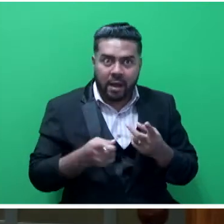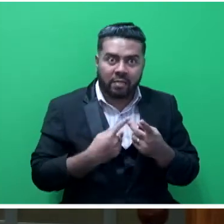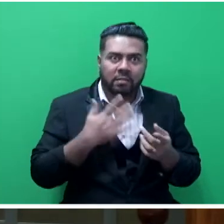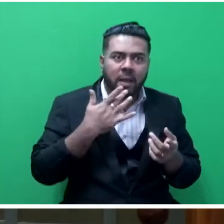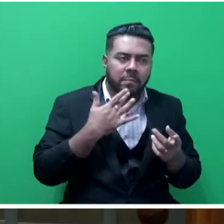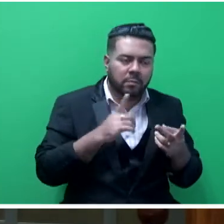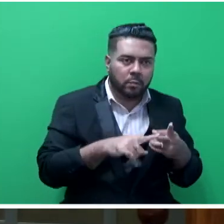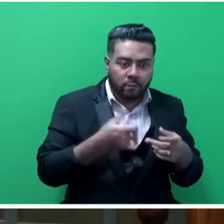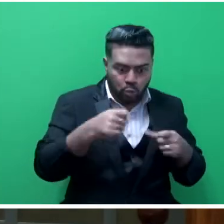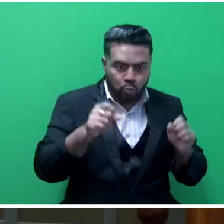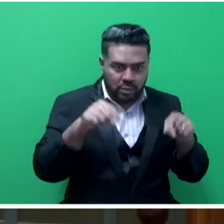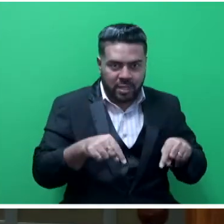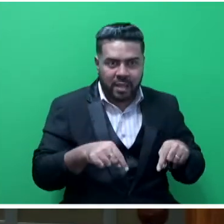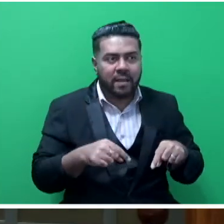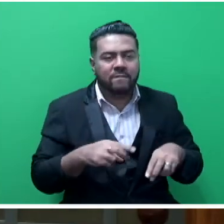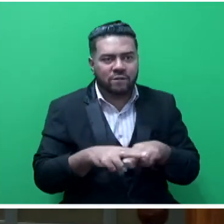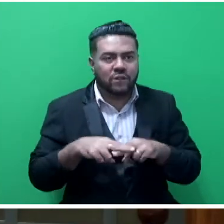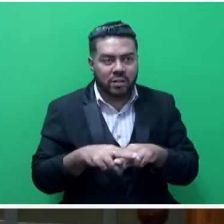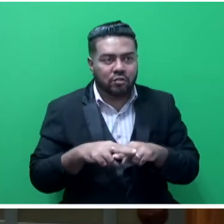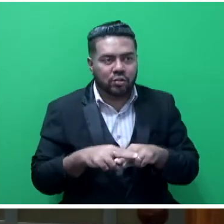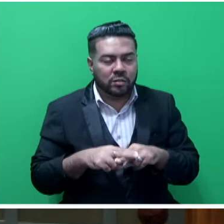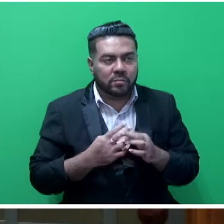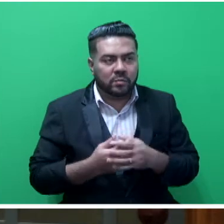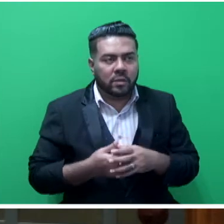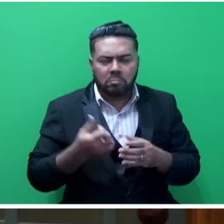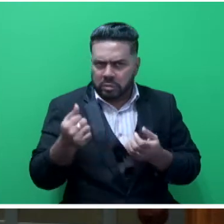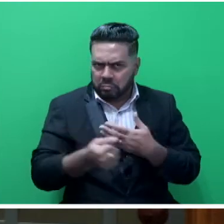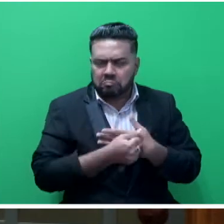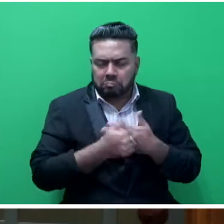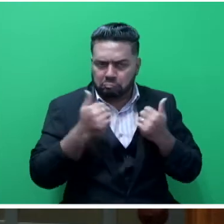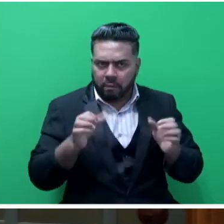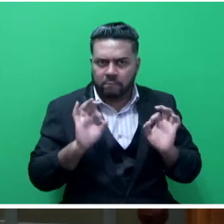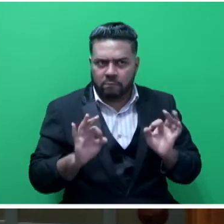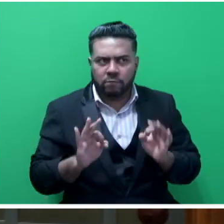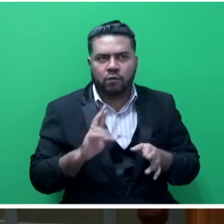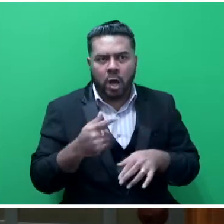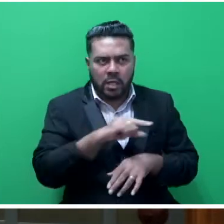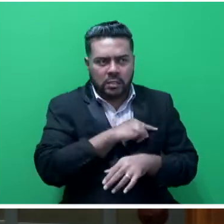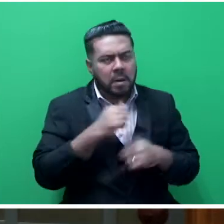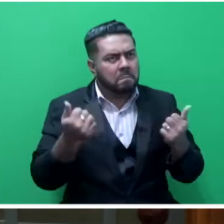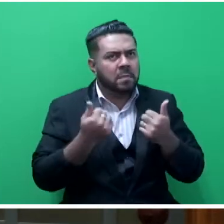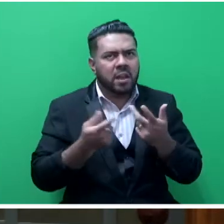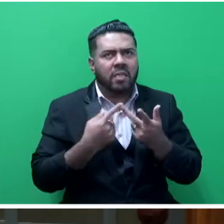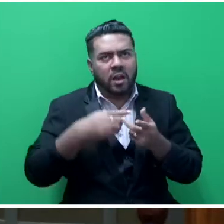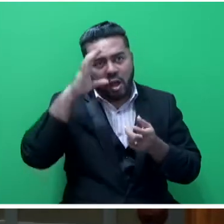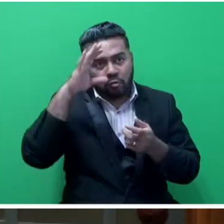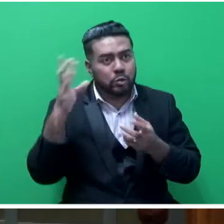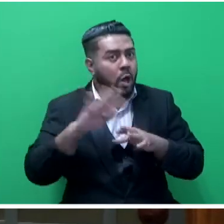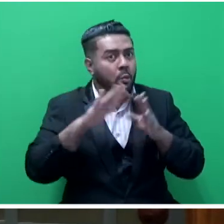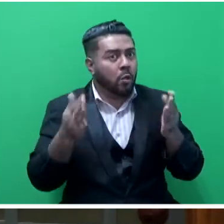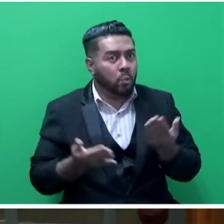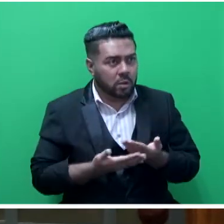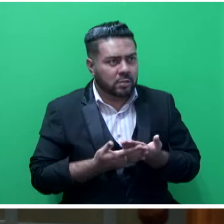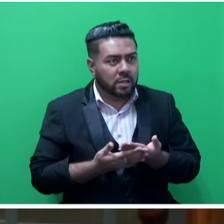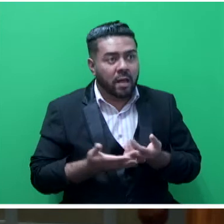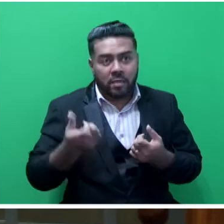used here in Fiji, which has been it's been safe for us and safe in many other countries around the world. And the ones